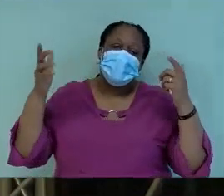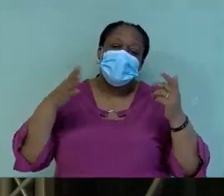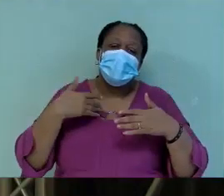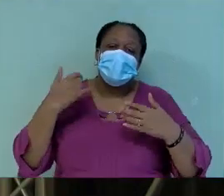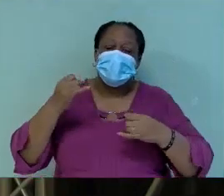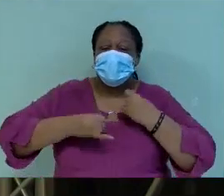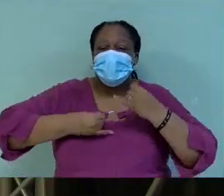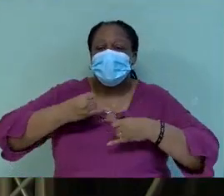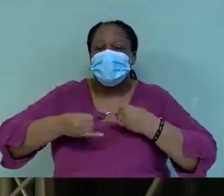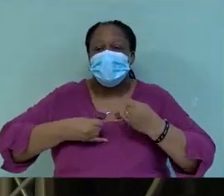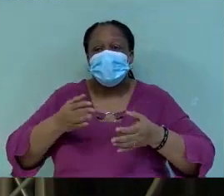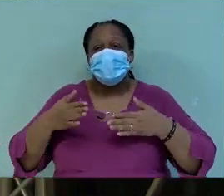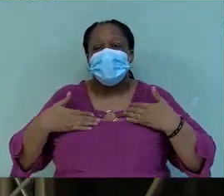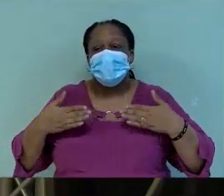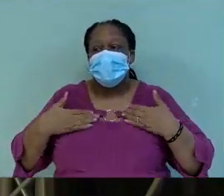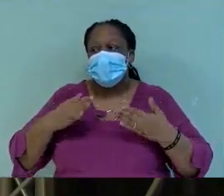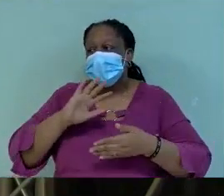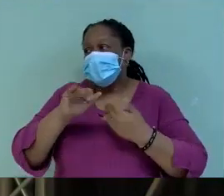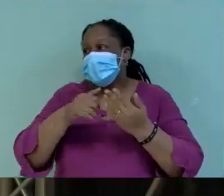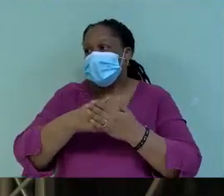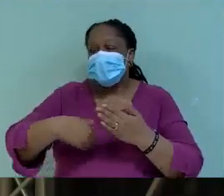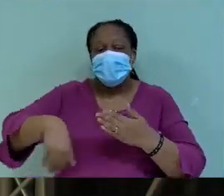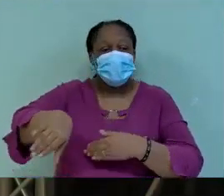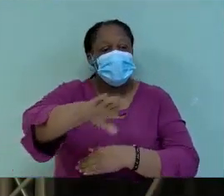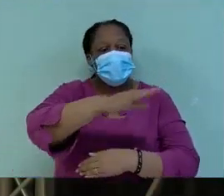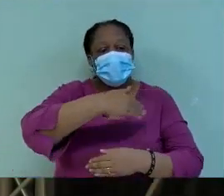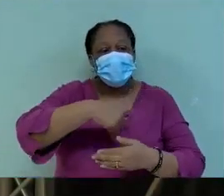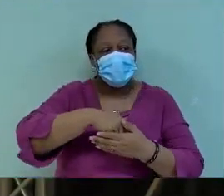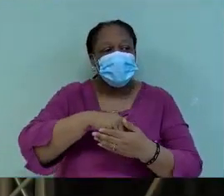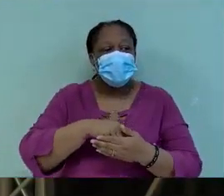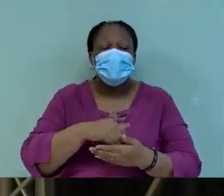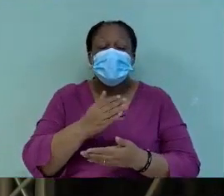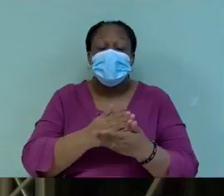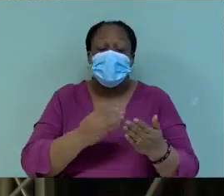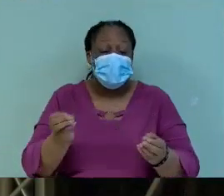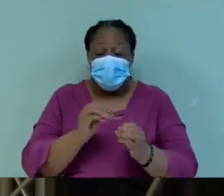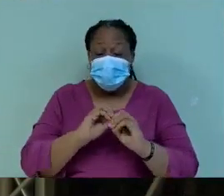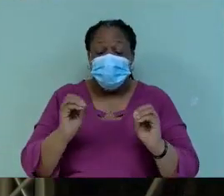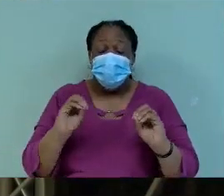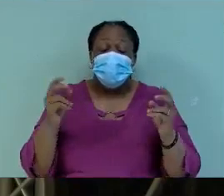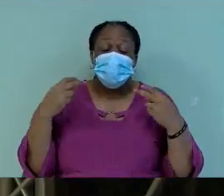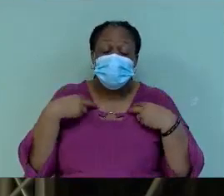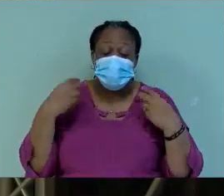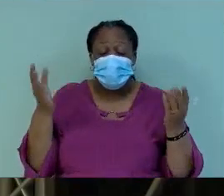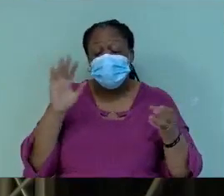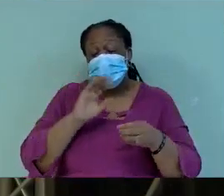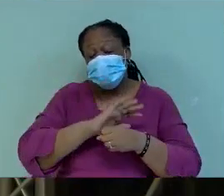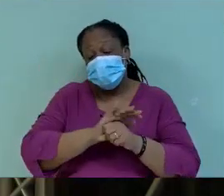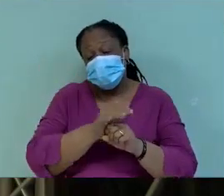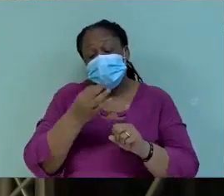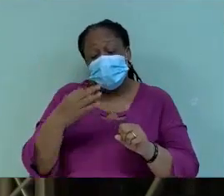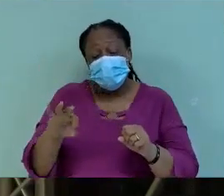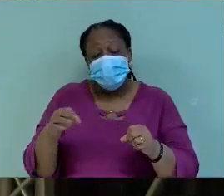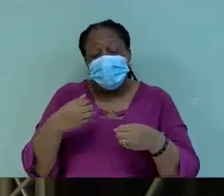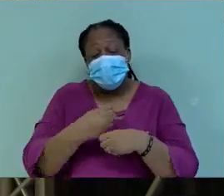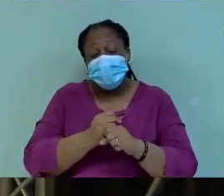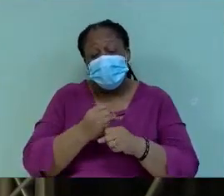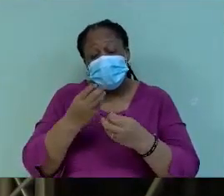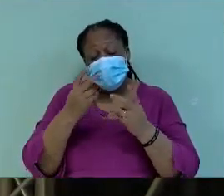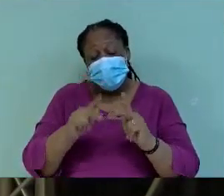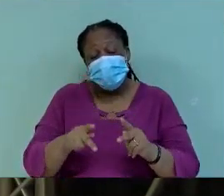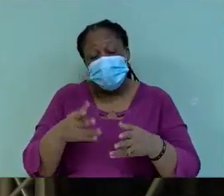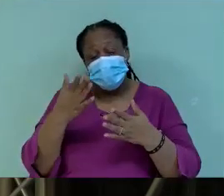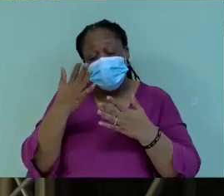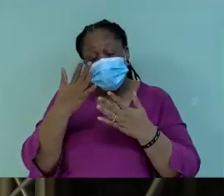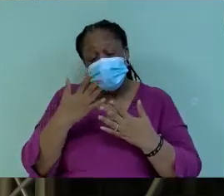happiness all around, something that seems to be absent during this crisis. This celebration reminded us how much life is still